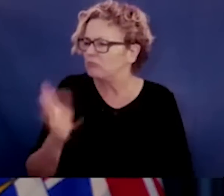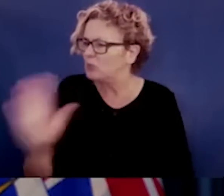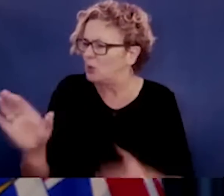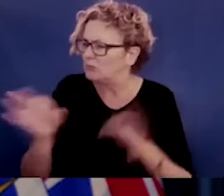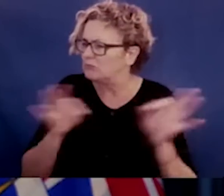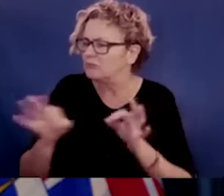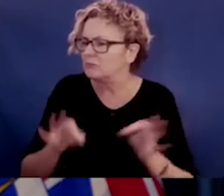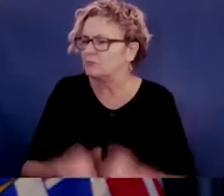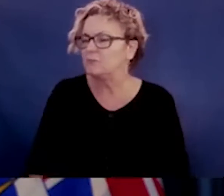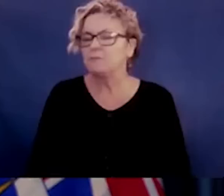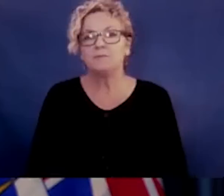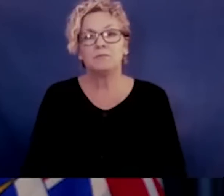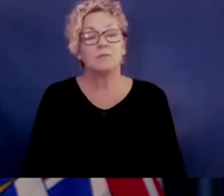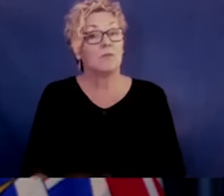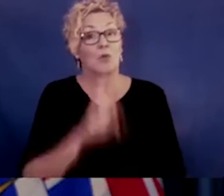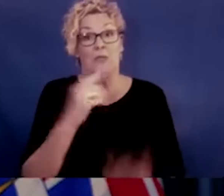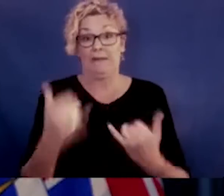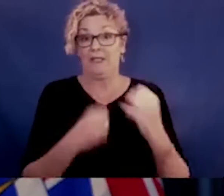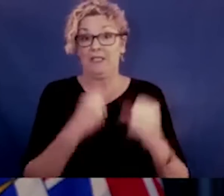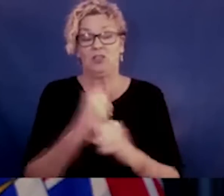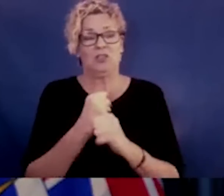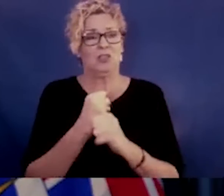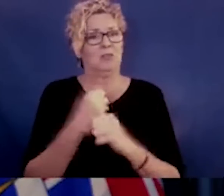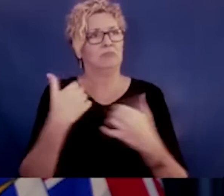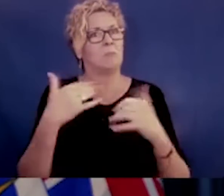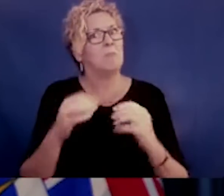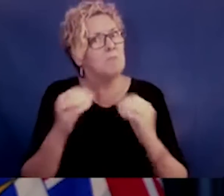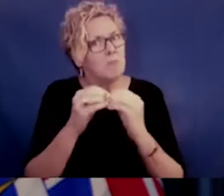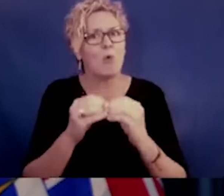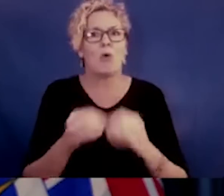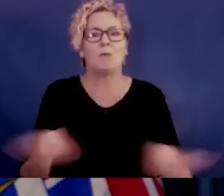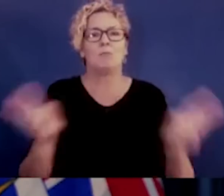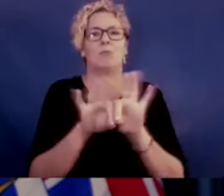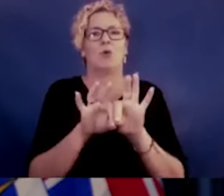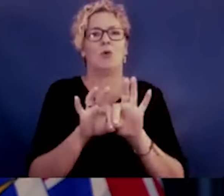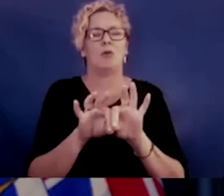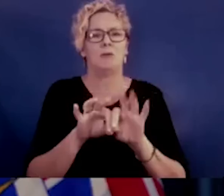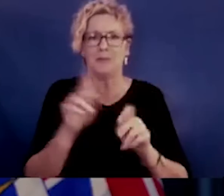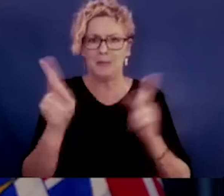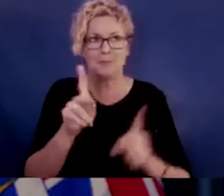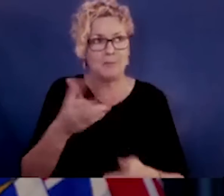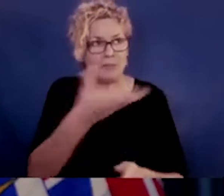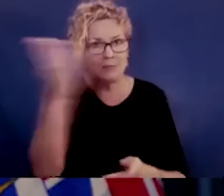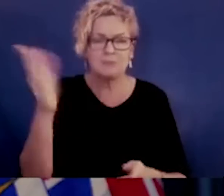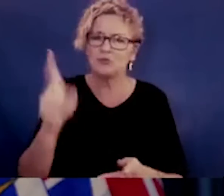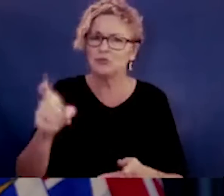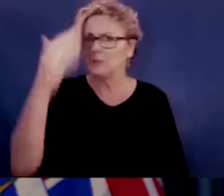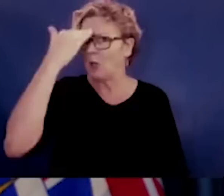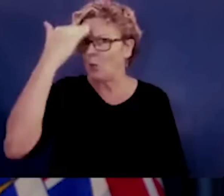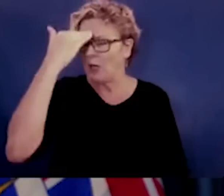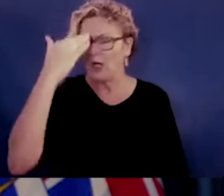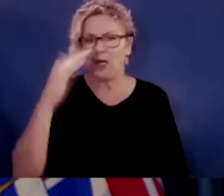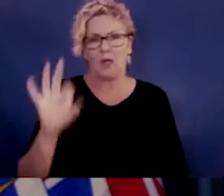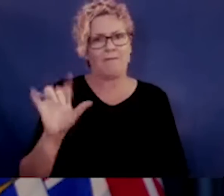hospitalization and care, whether it's in the children's hospital or adults. So this is the year where we all need to do what we can to